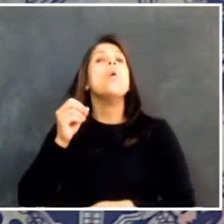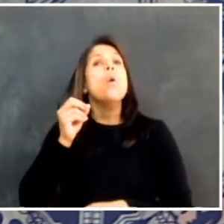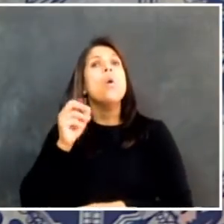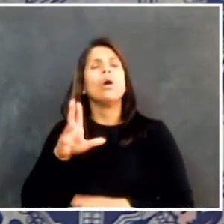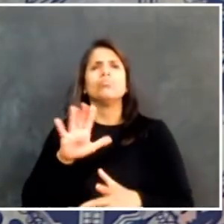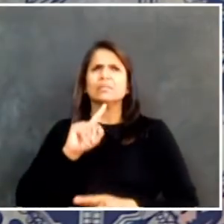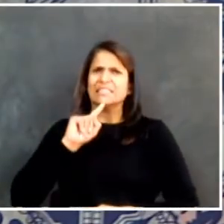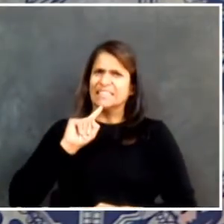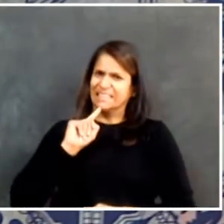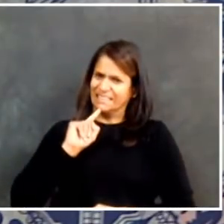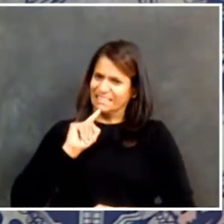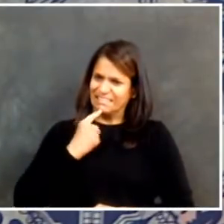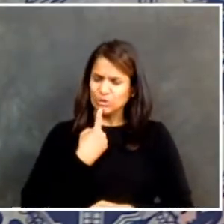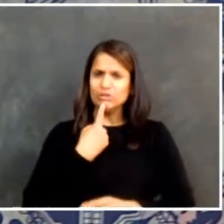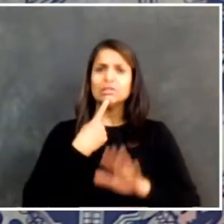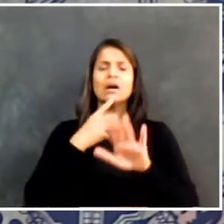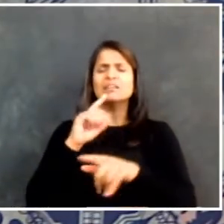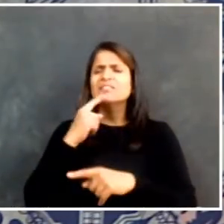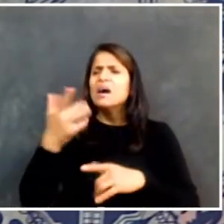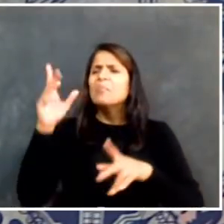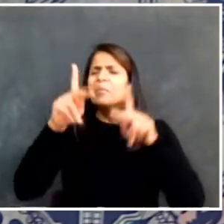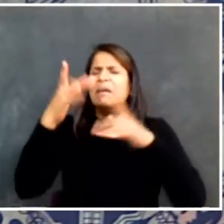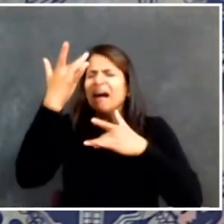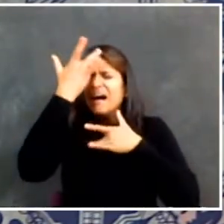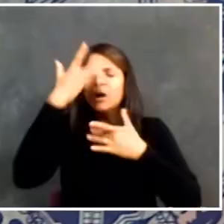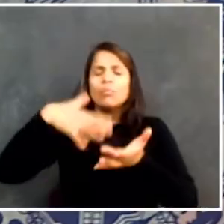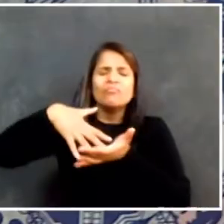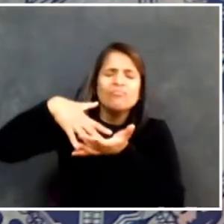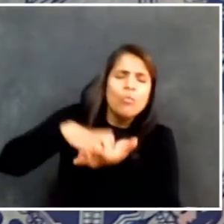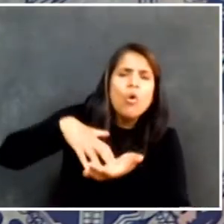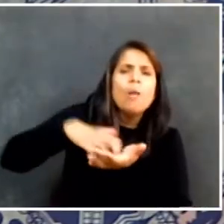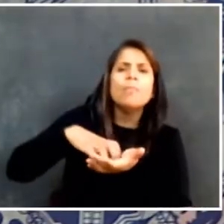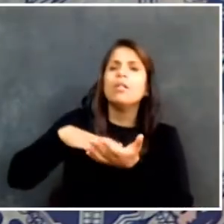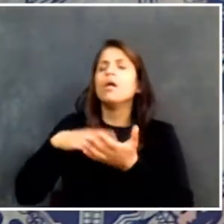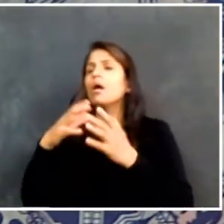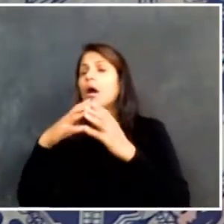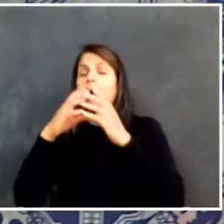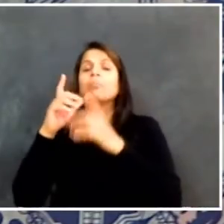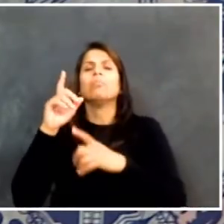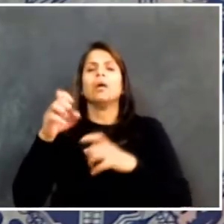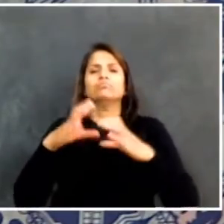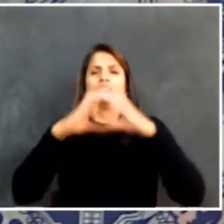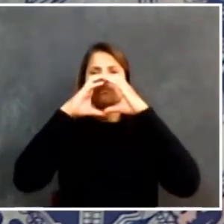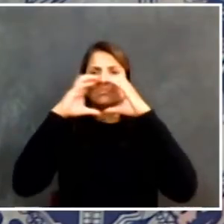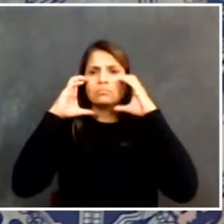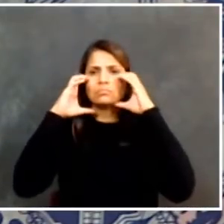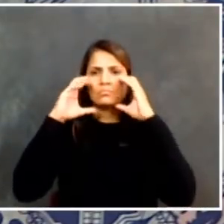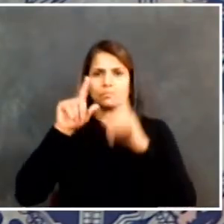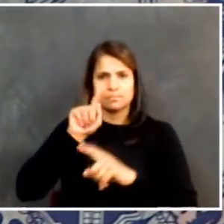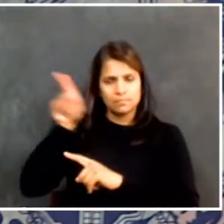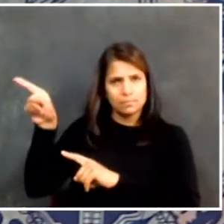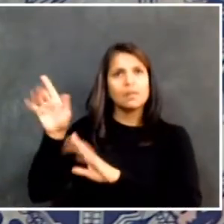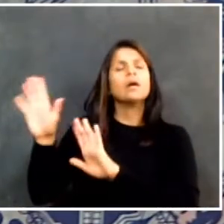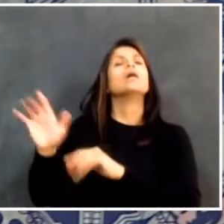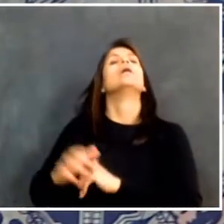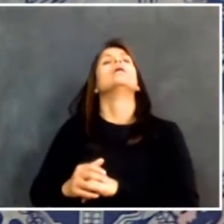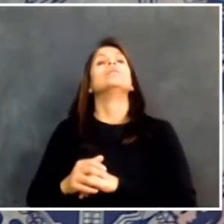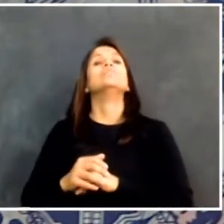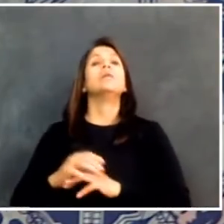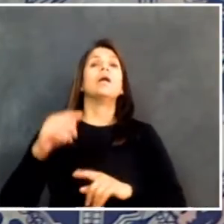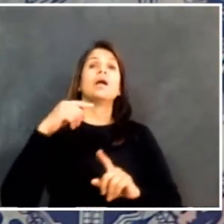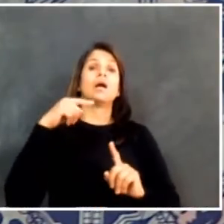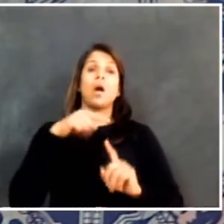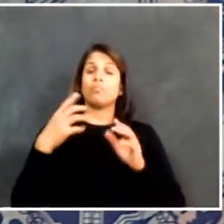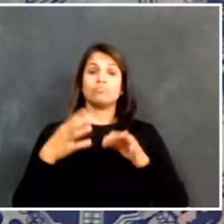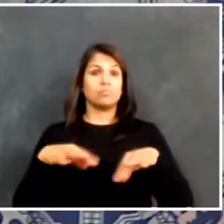like N95s and surgical masks. When we talk about face coverings, we're talking about things like bandanas, scarves, or